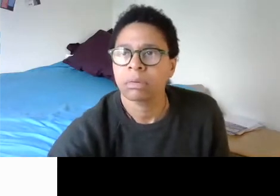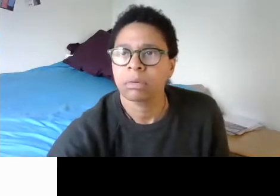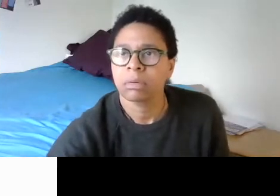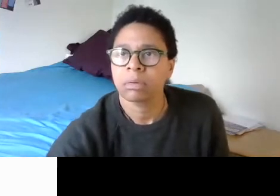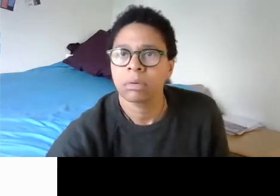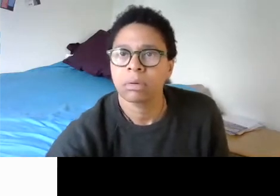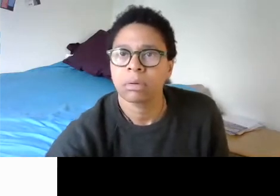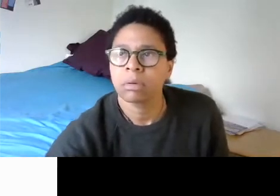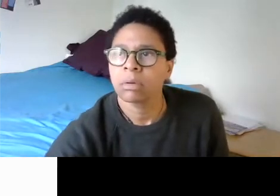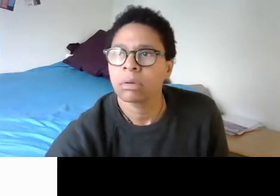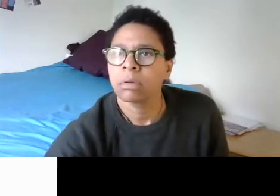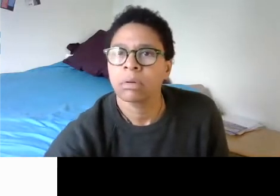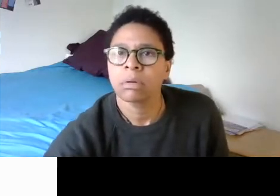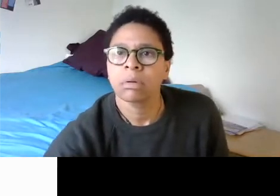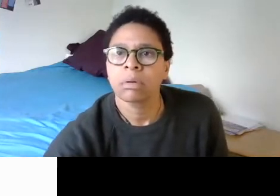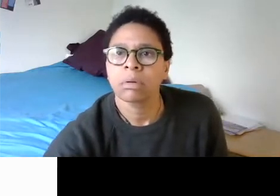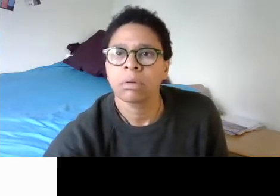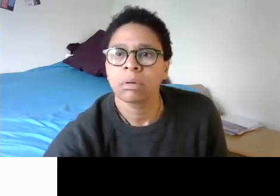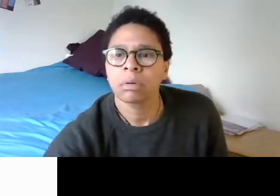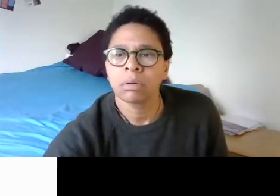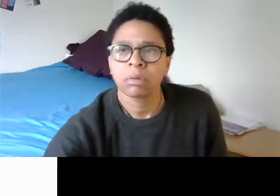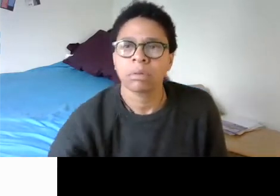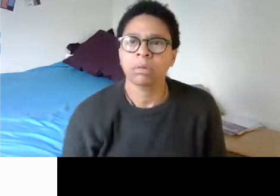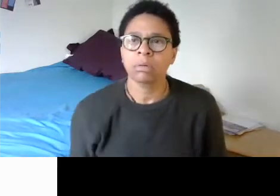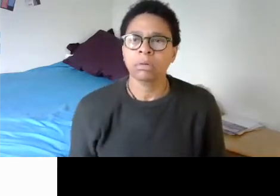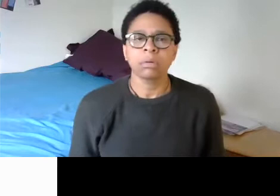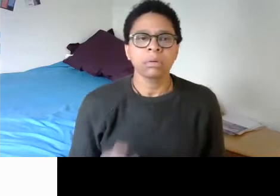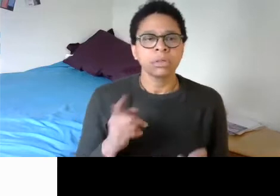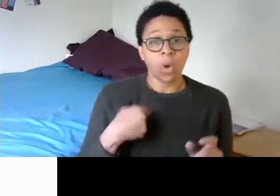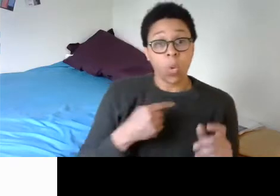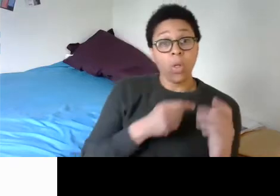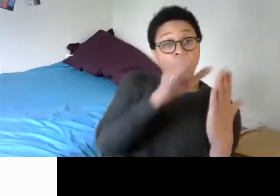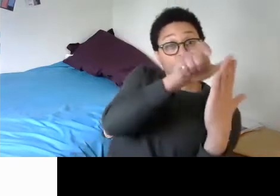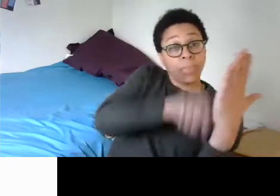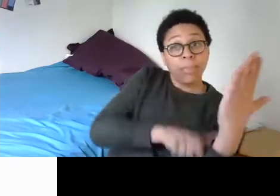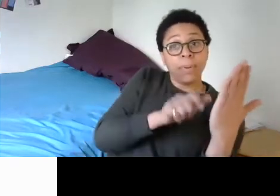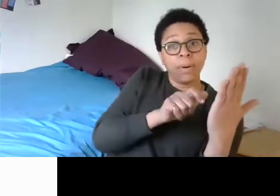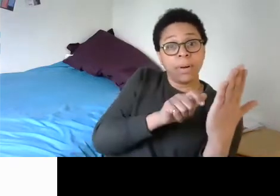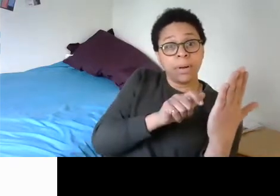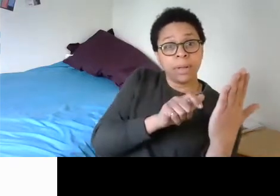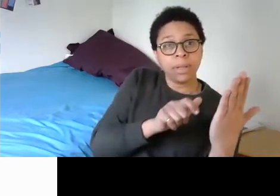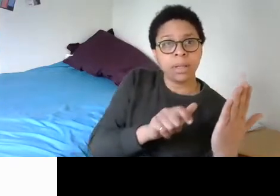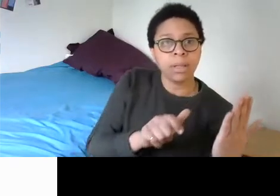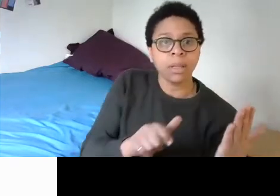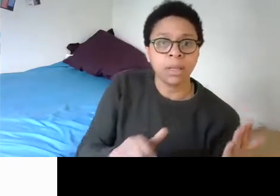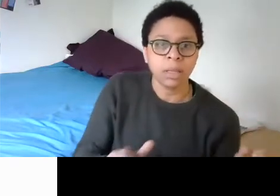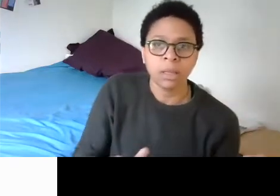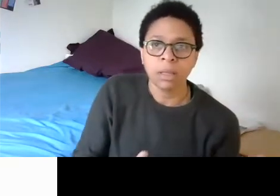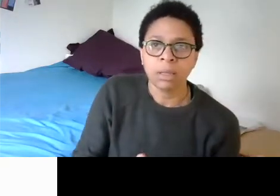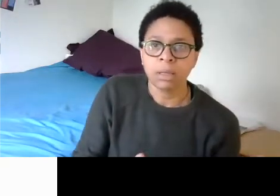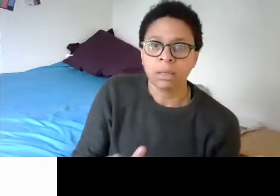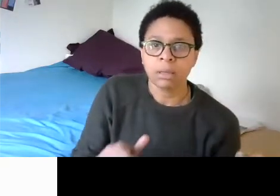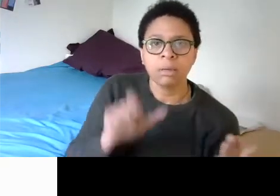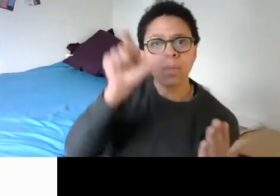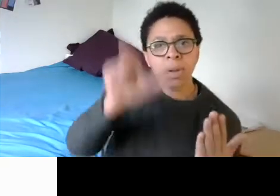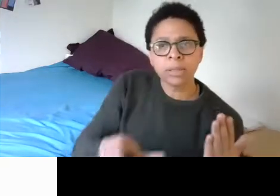Gaudiis Dialogus from 1491. But the blank space at the beginning of the printed text has been filled in with an elaborate